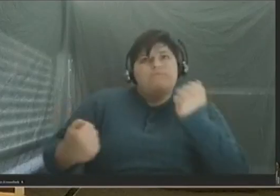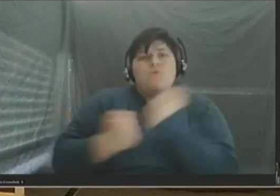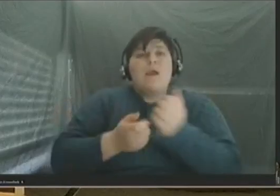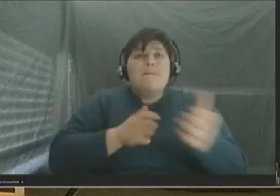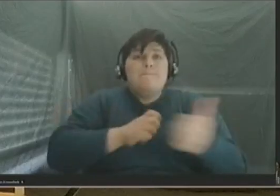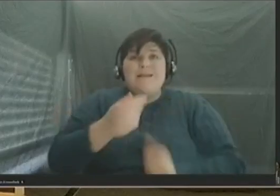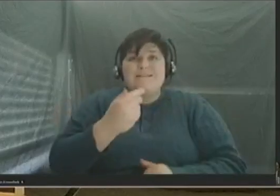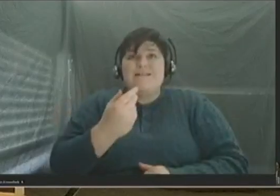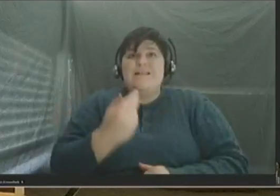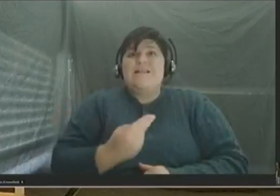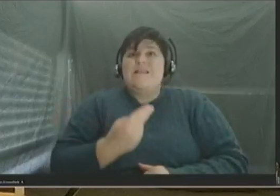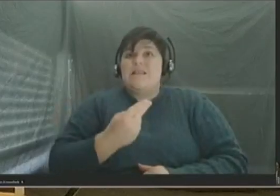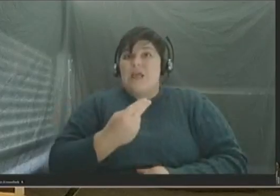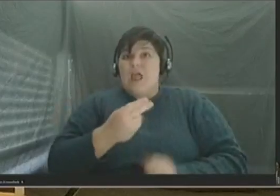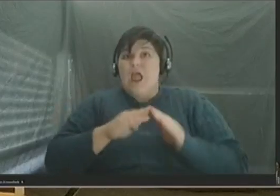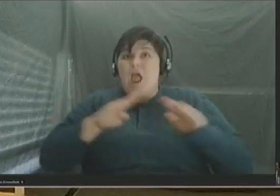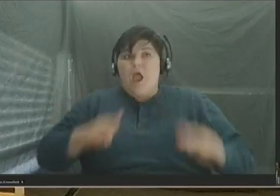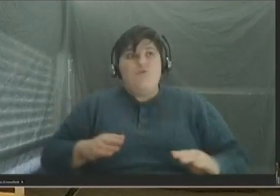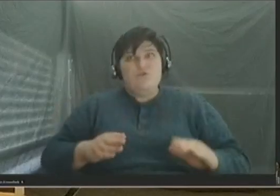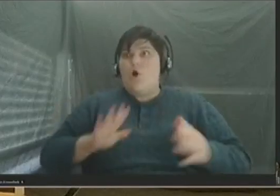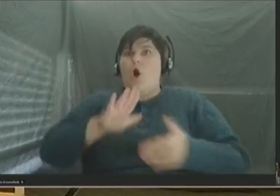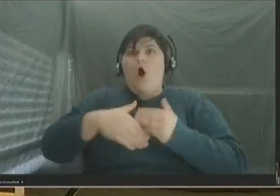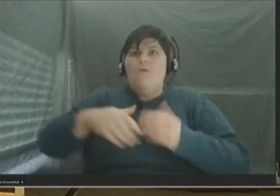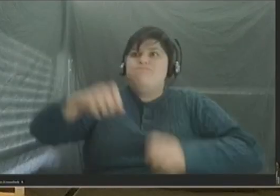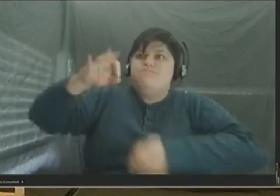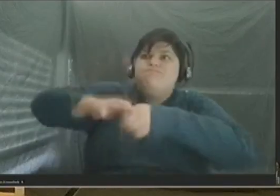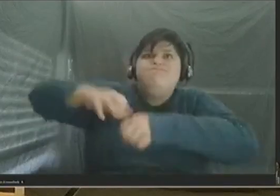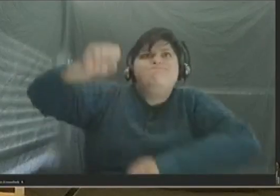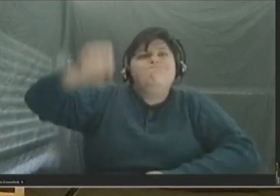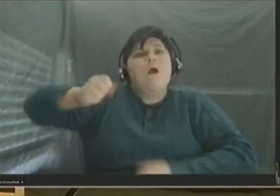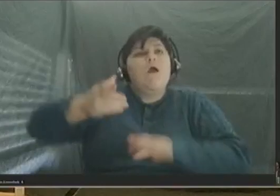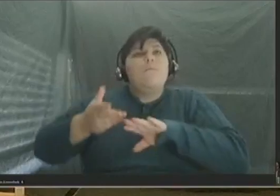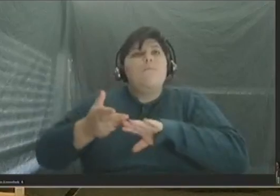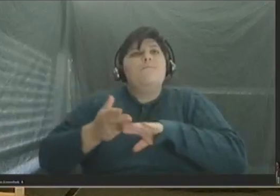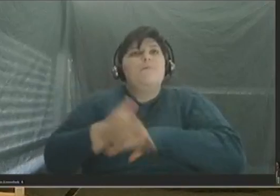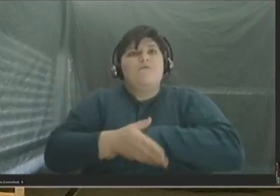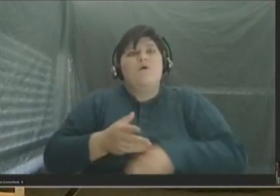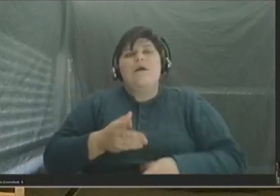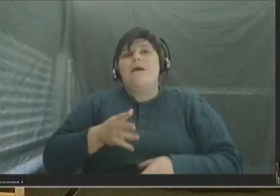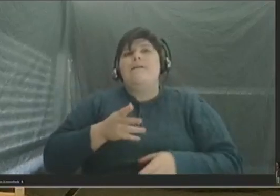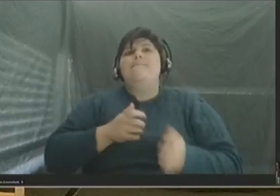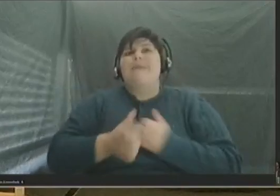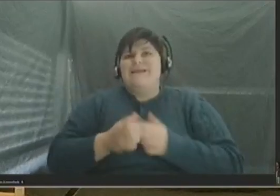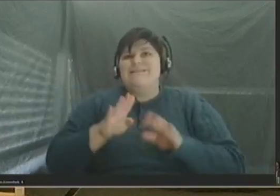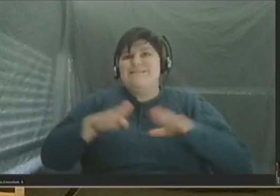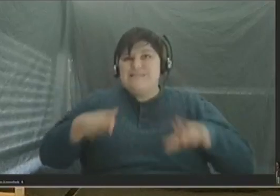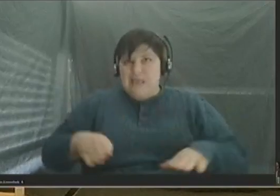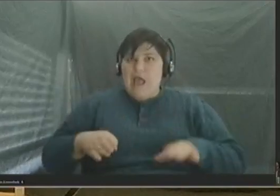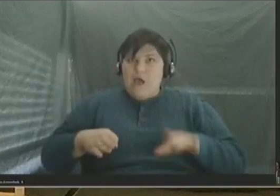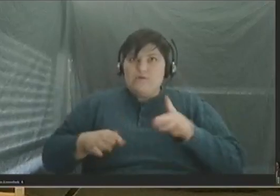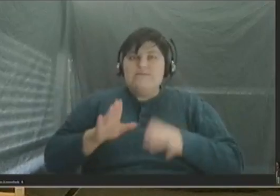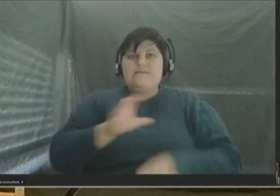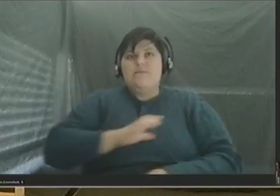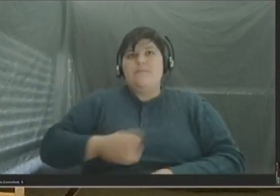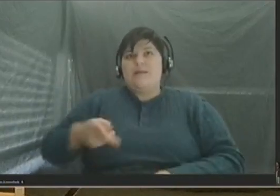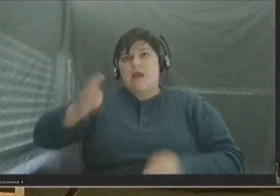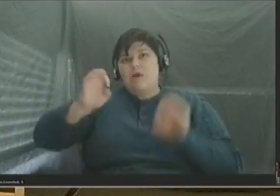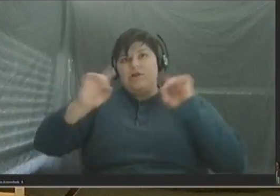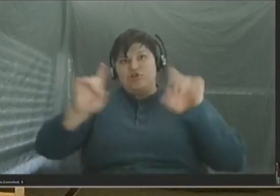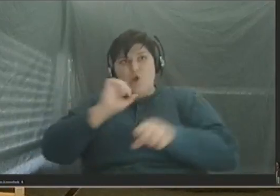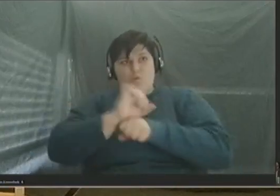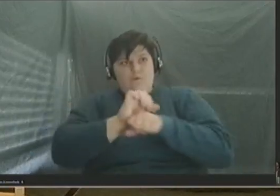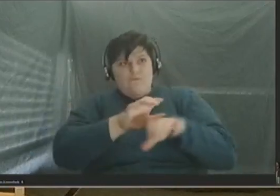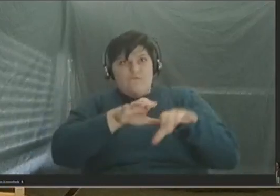House unanimously. And before that, it passed the House Committee on Higher Education and Workforce Development